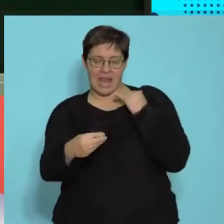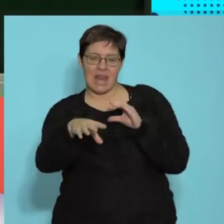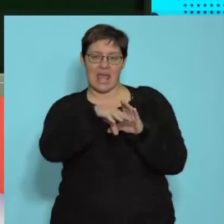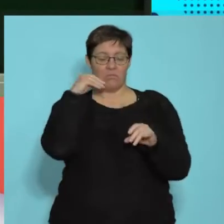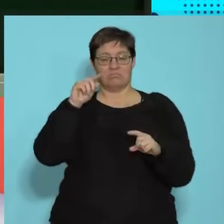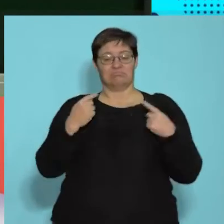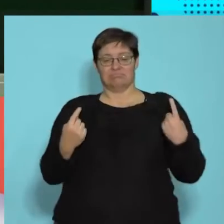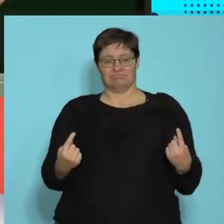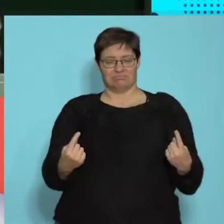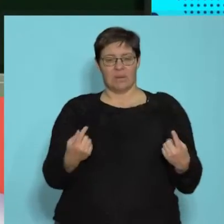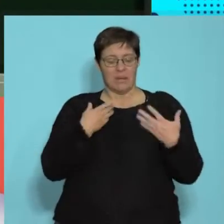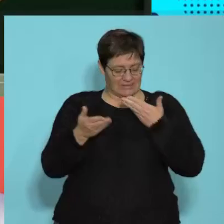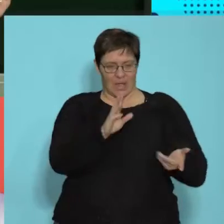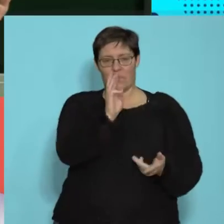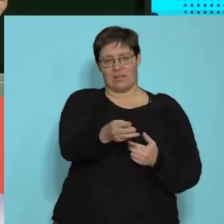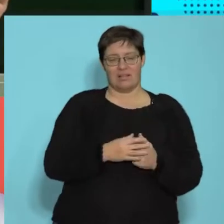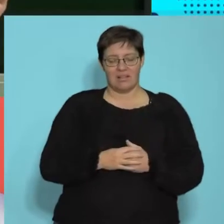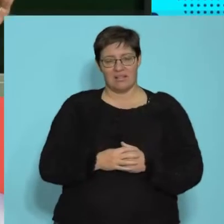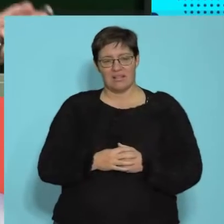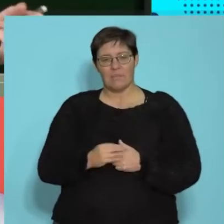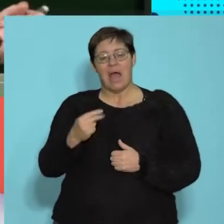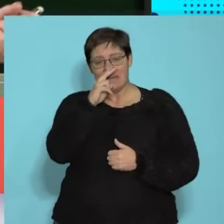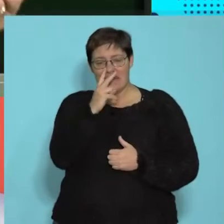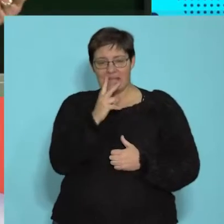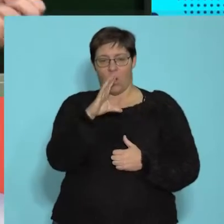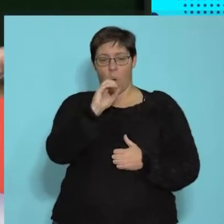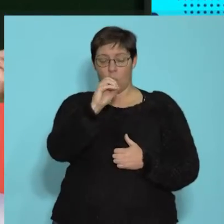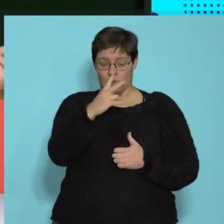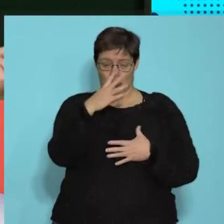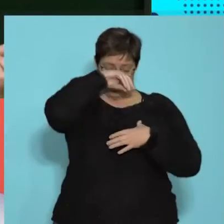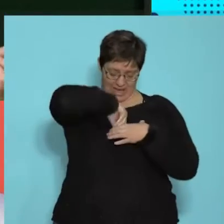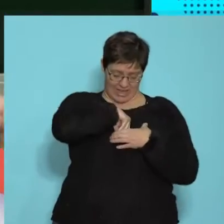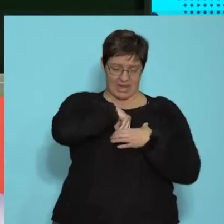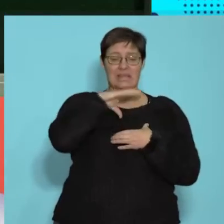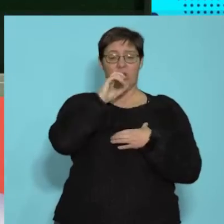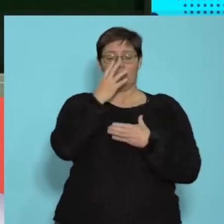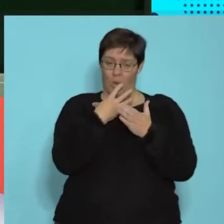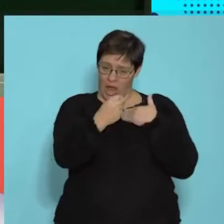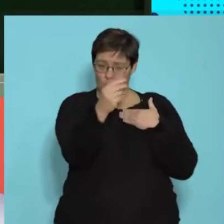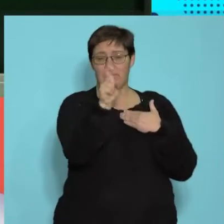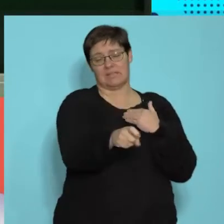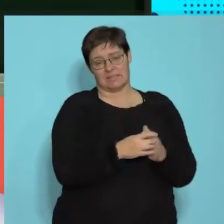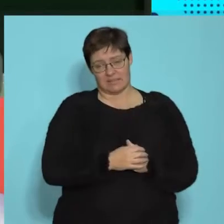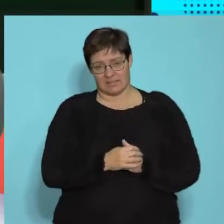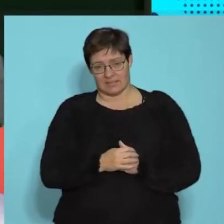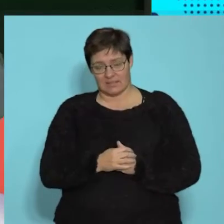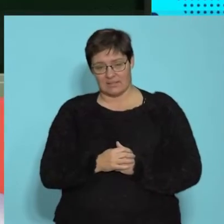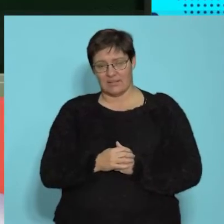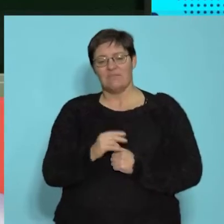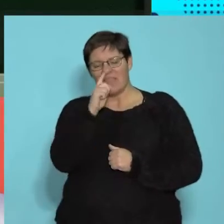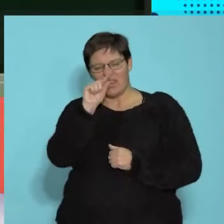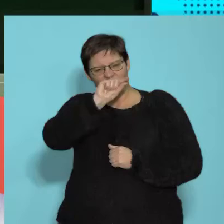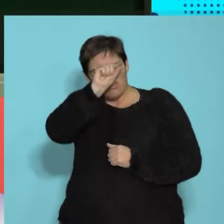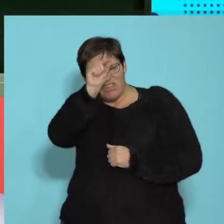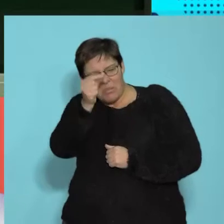in and out, I'm going to die, right? Because I need to get oxygen in and I need to get the carbon dioxide out. So when we look at